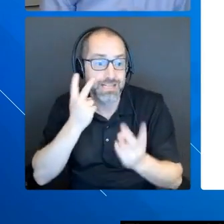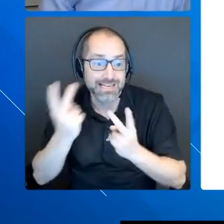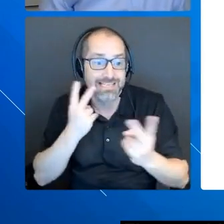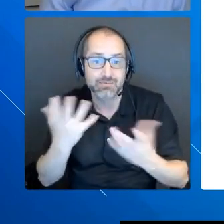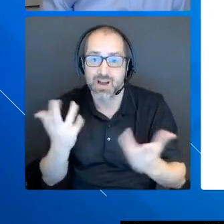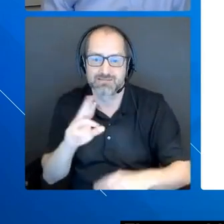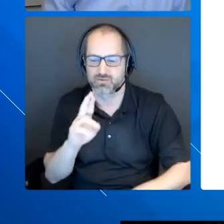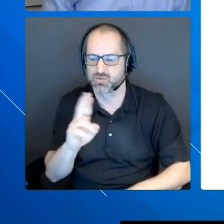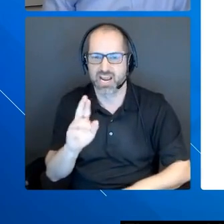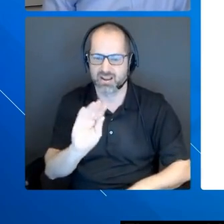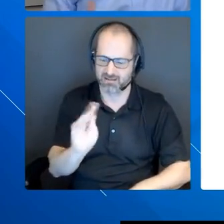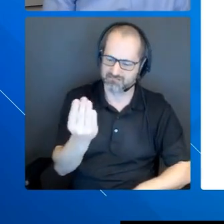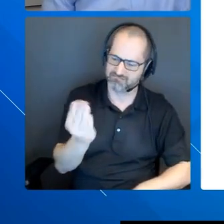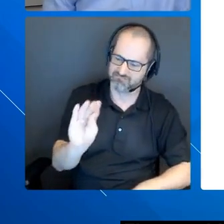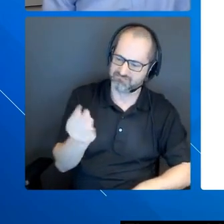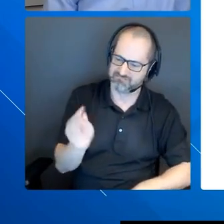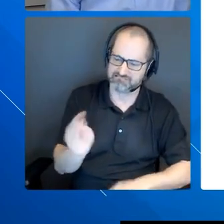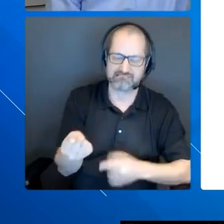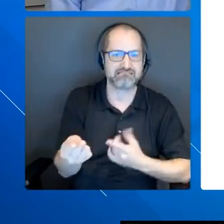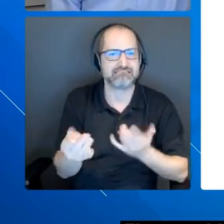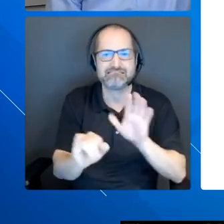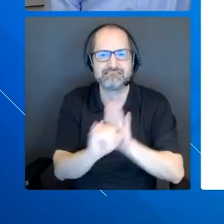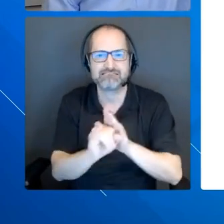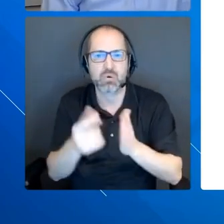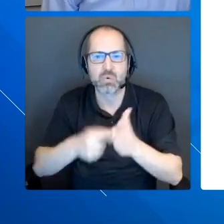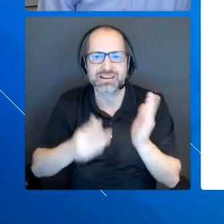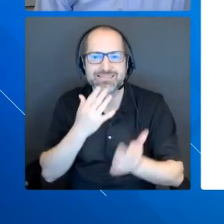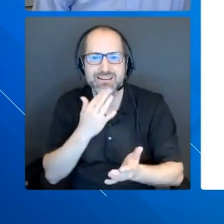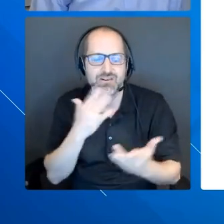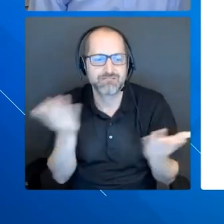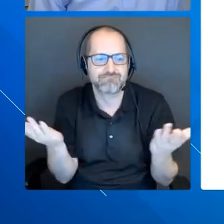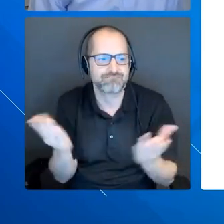They wouldn't be able to tell the difference between these three at all.